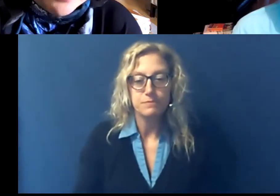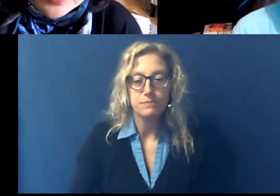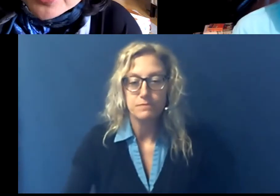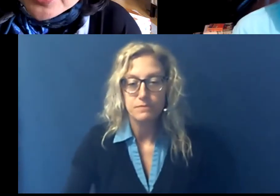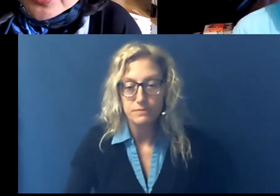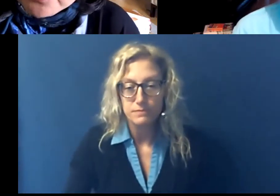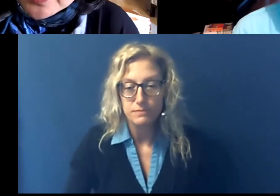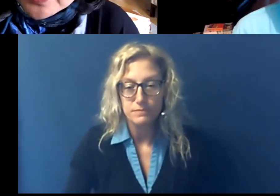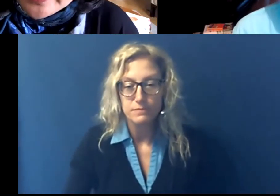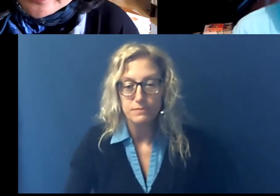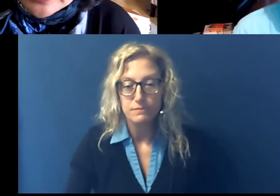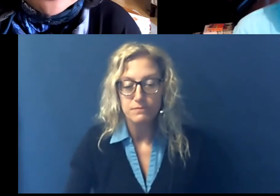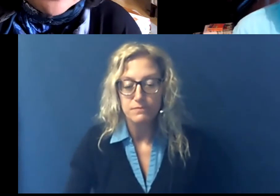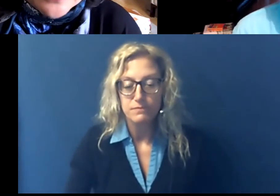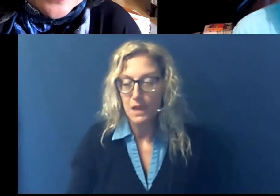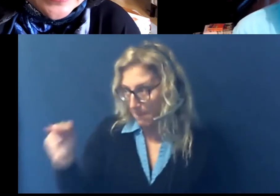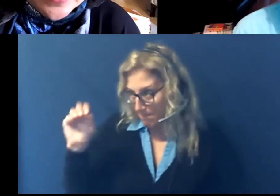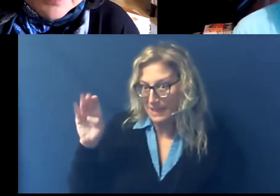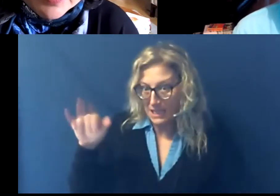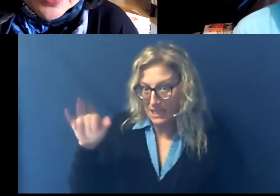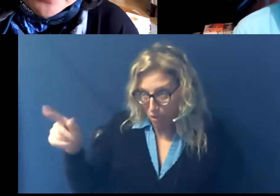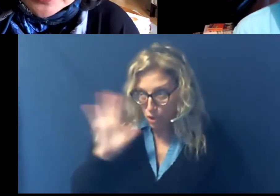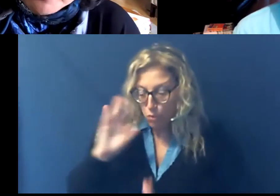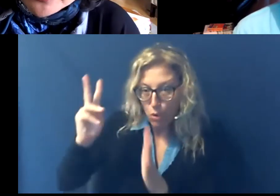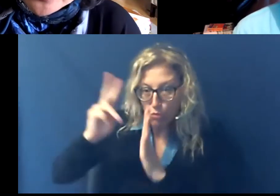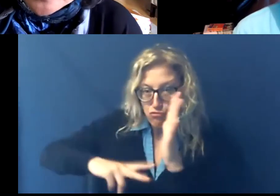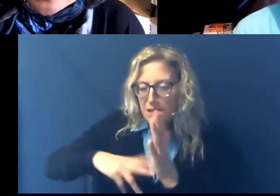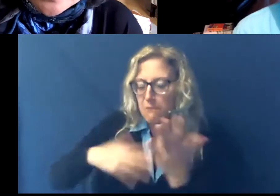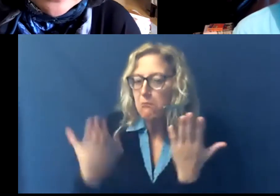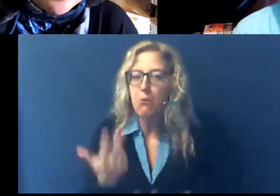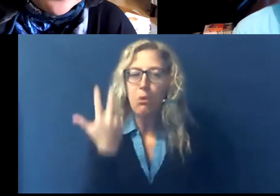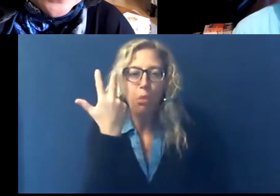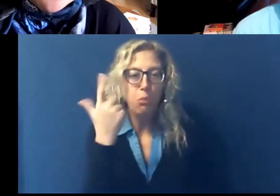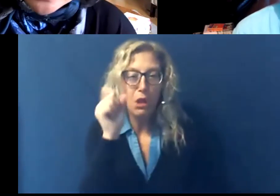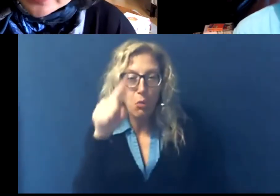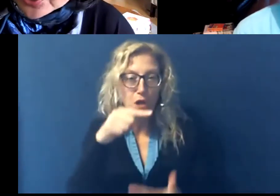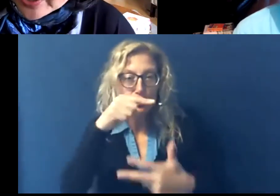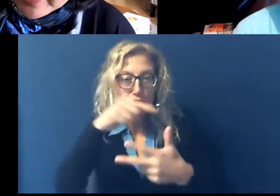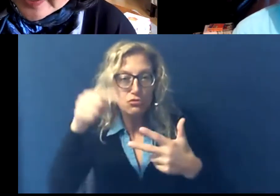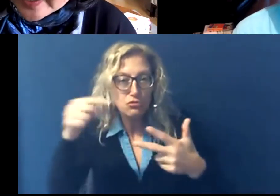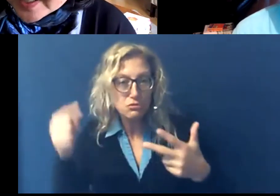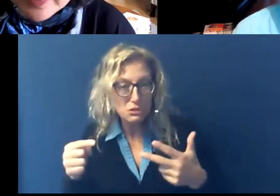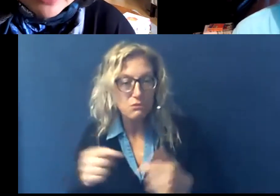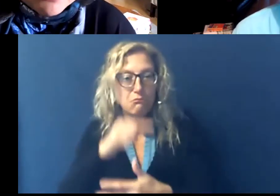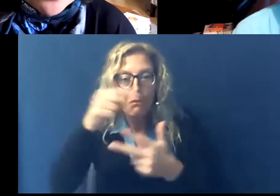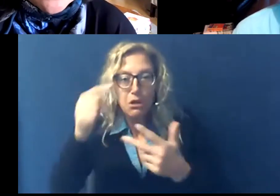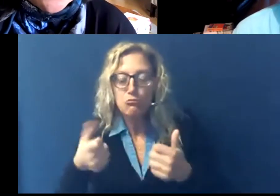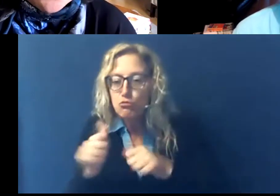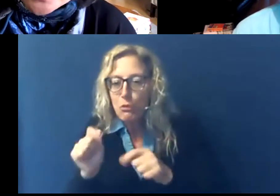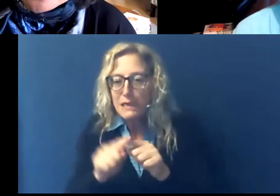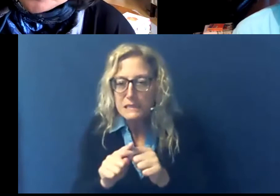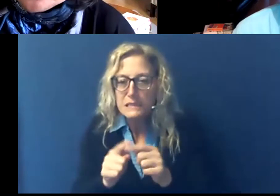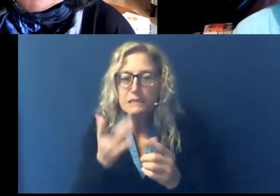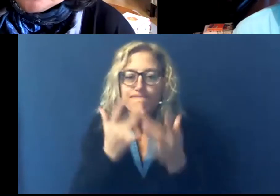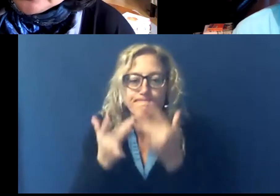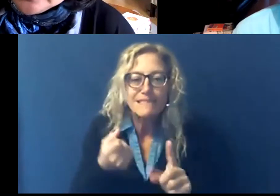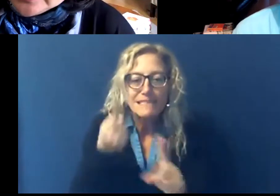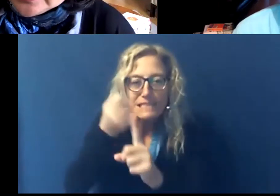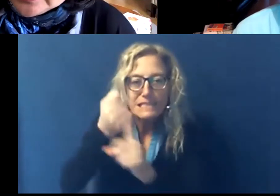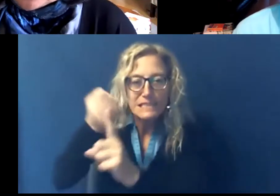And Makiba, will you read out, let's take maybe 3 questions at a time so we can try to fit in as many questions as